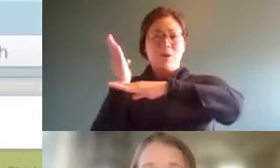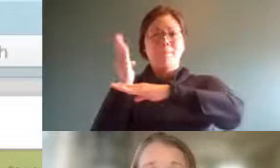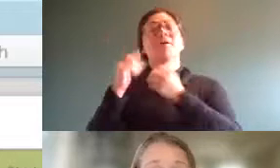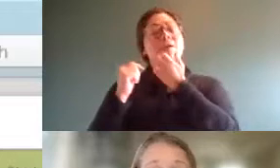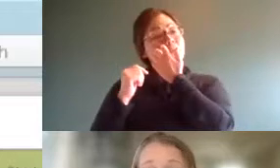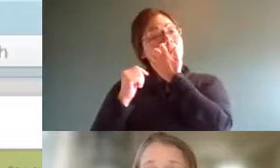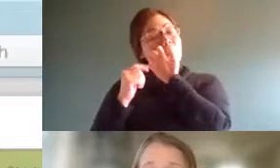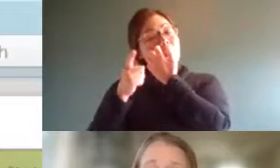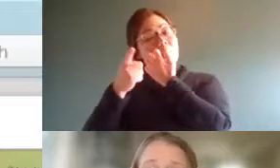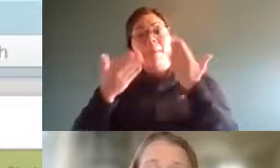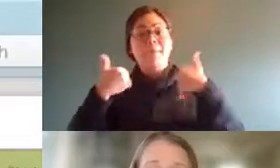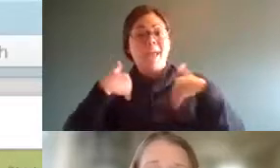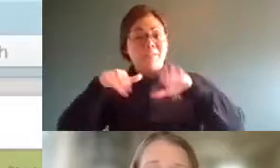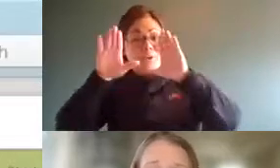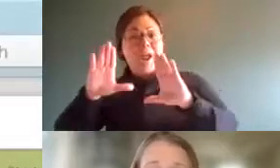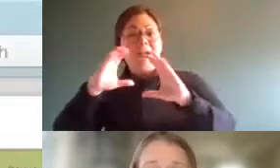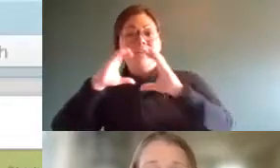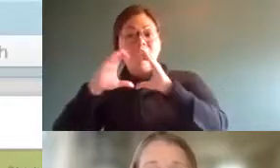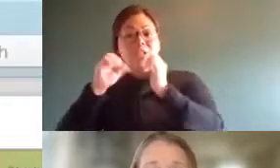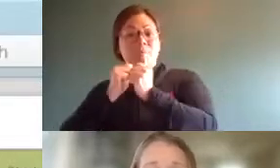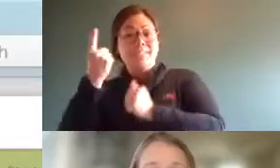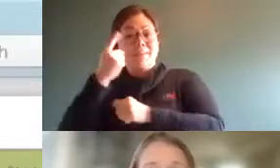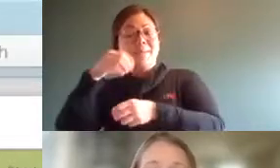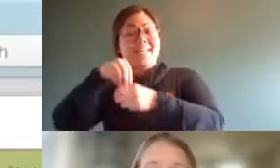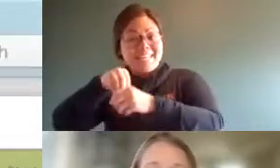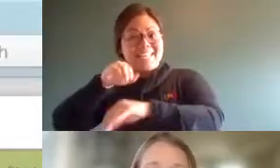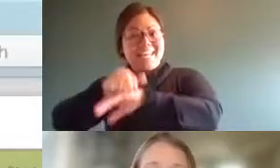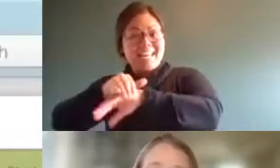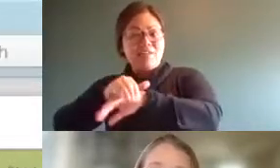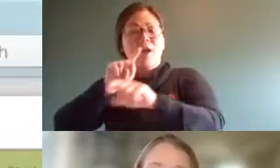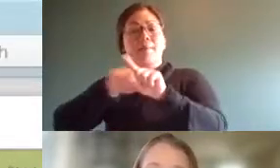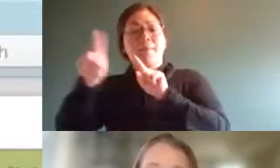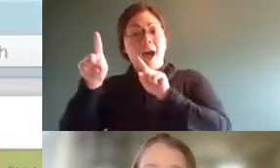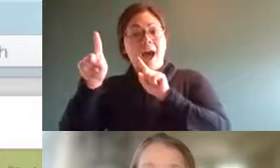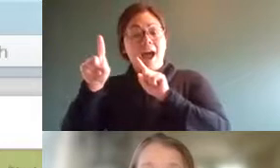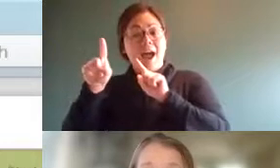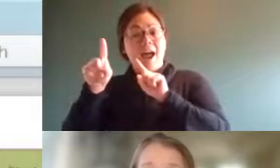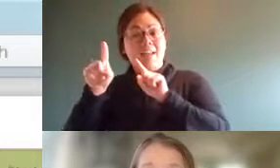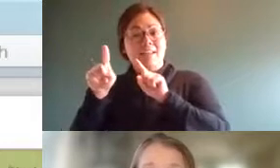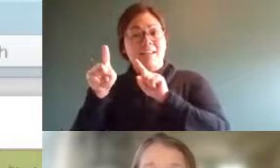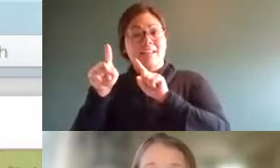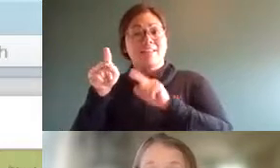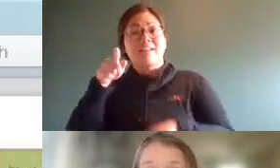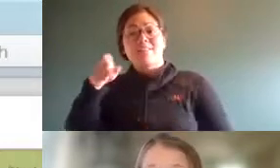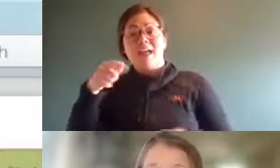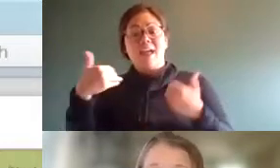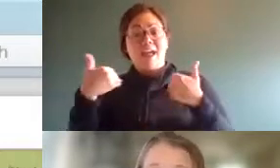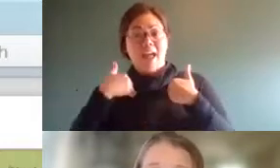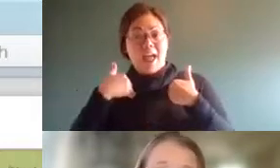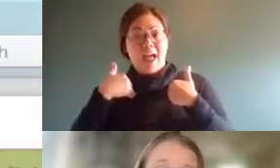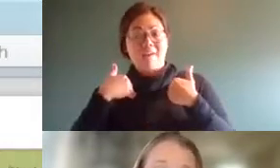able to have a great conversation with someone in English, but that doesn't mean that they have